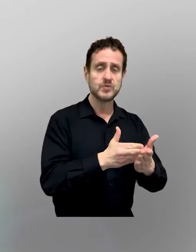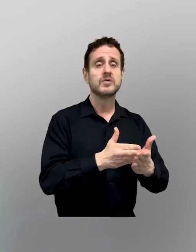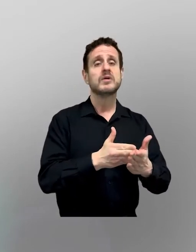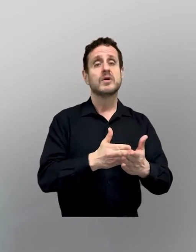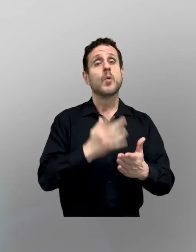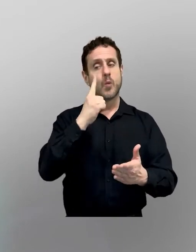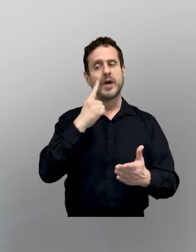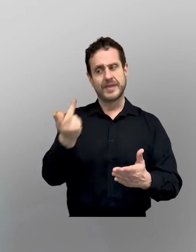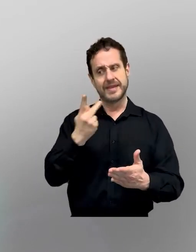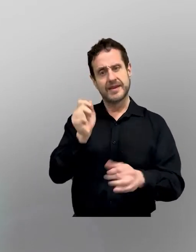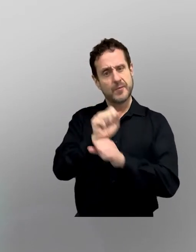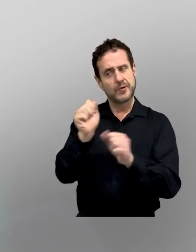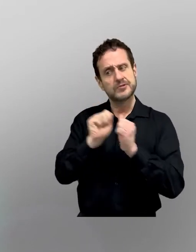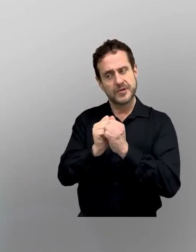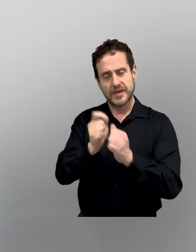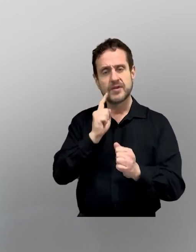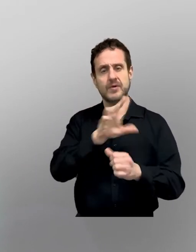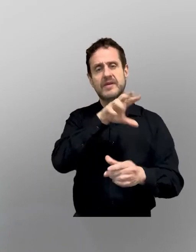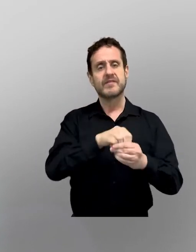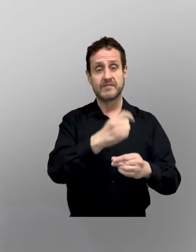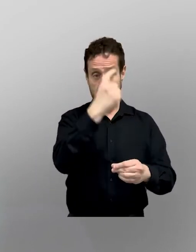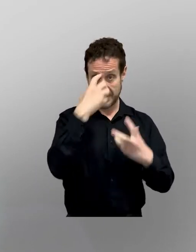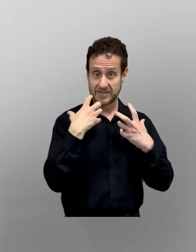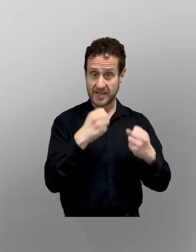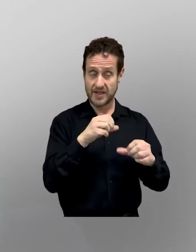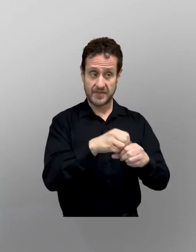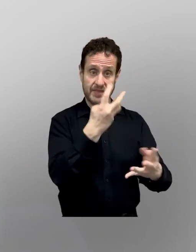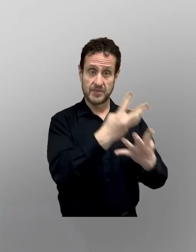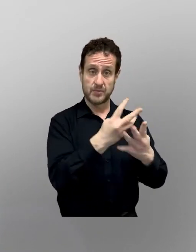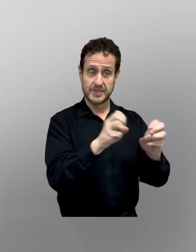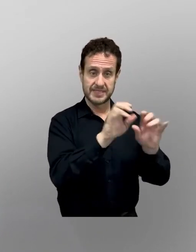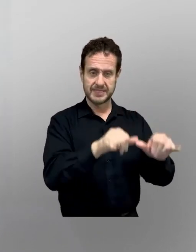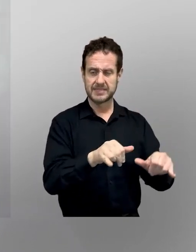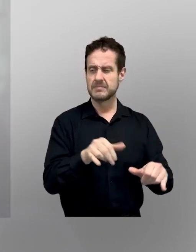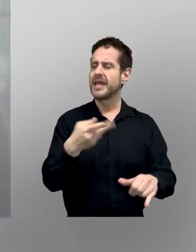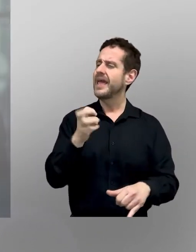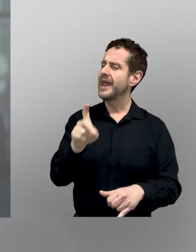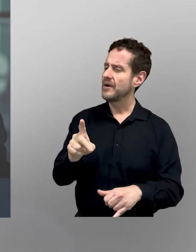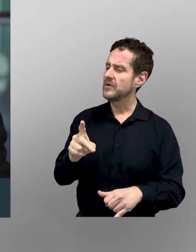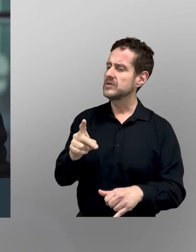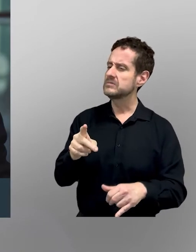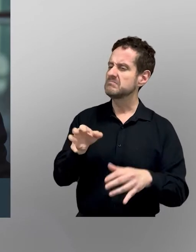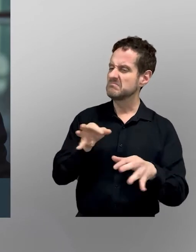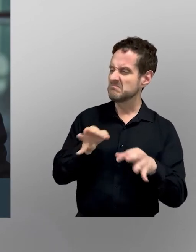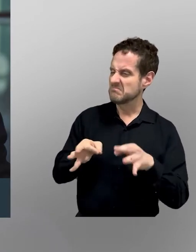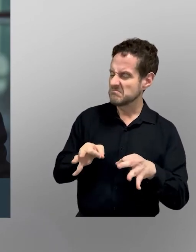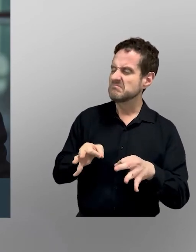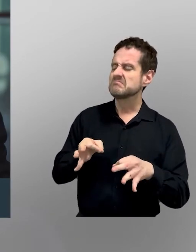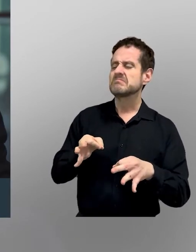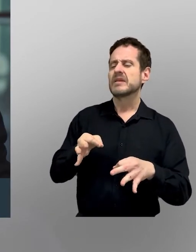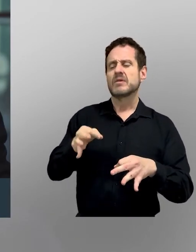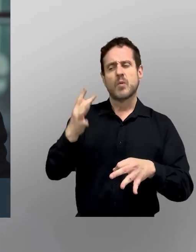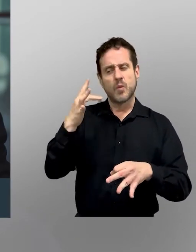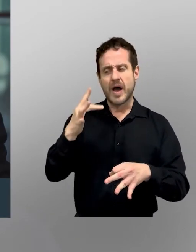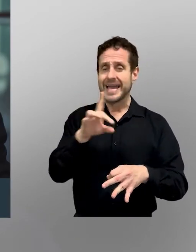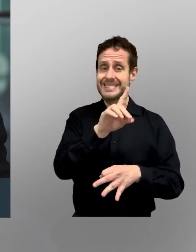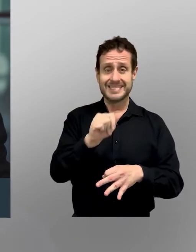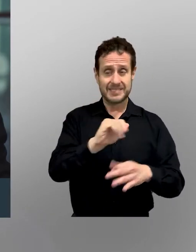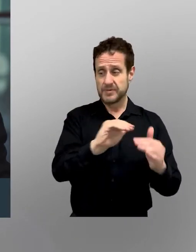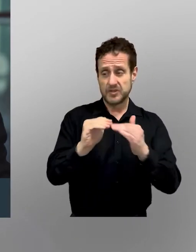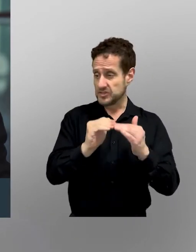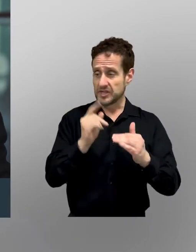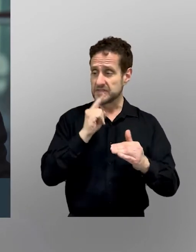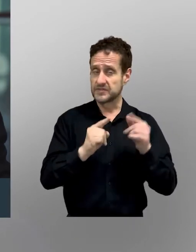him on about mental health in the prison system. So Harold, can you tell us about why